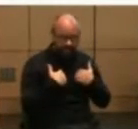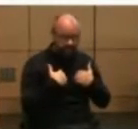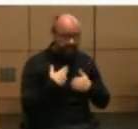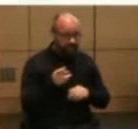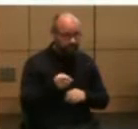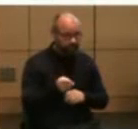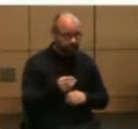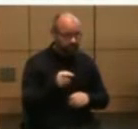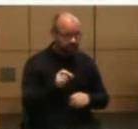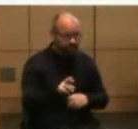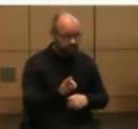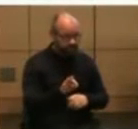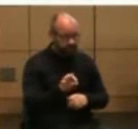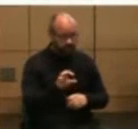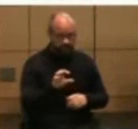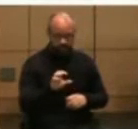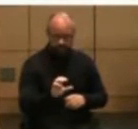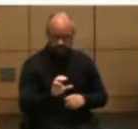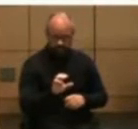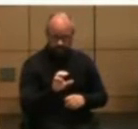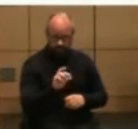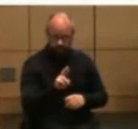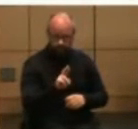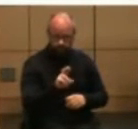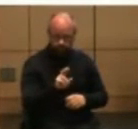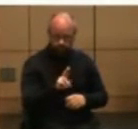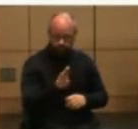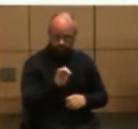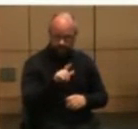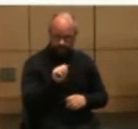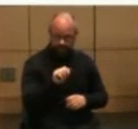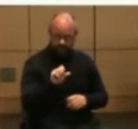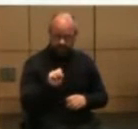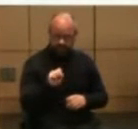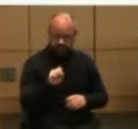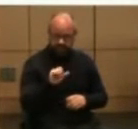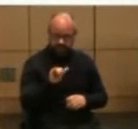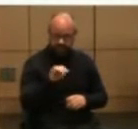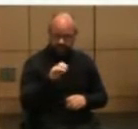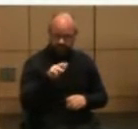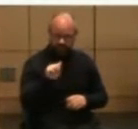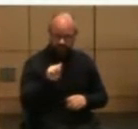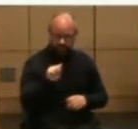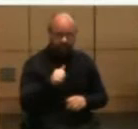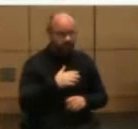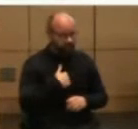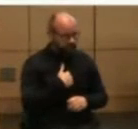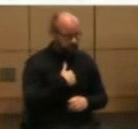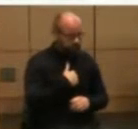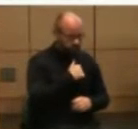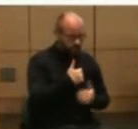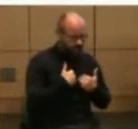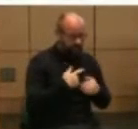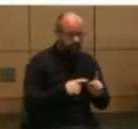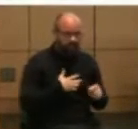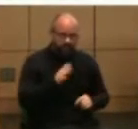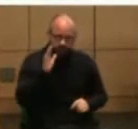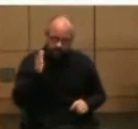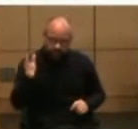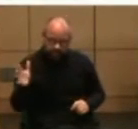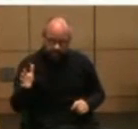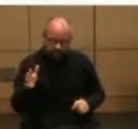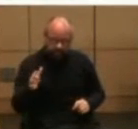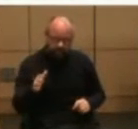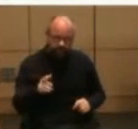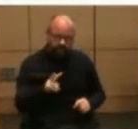have it myself, but my grandmother has it. And I wasn't sure if, I guess, having a CBC